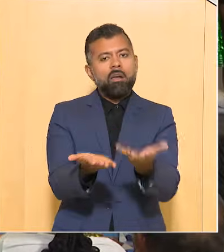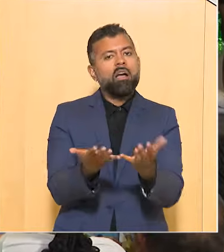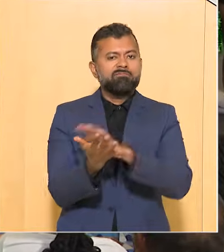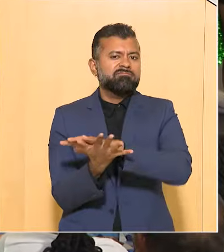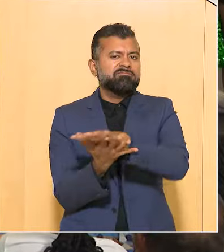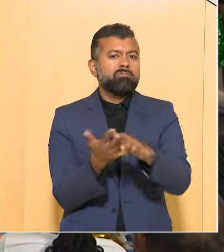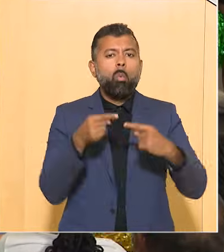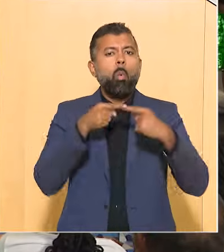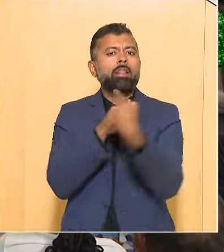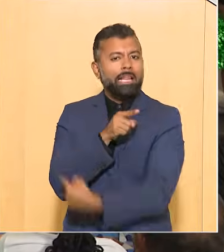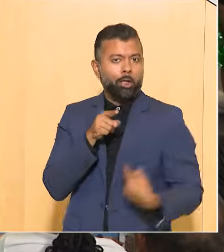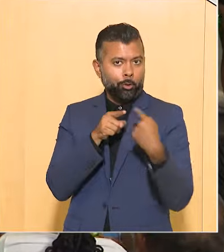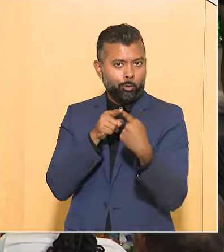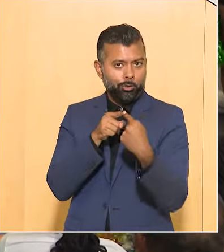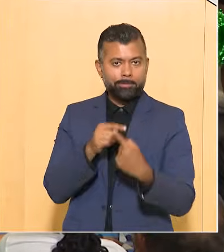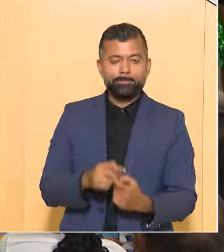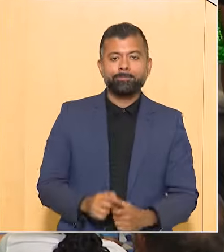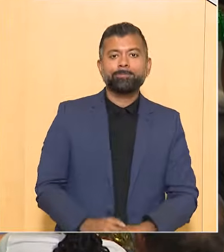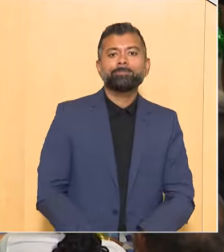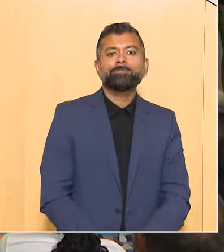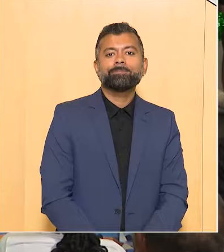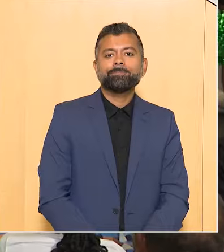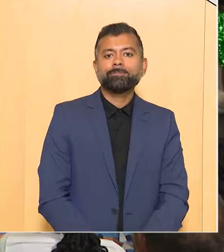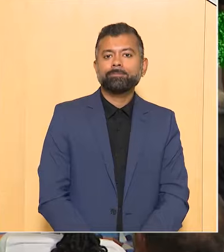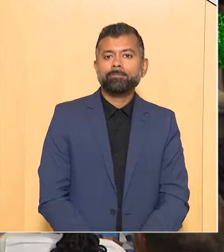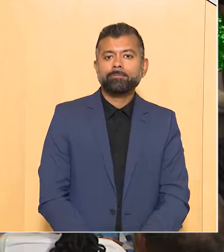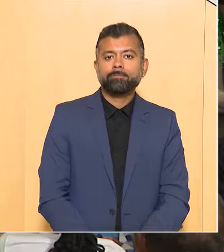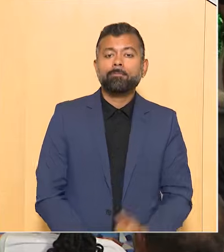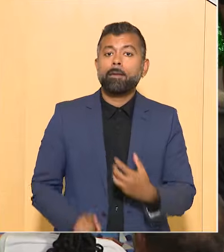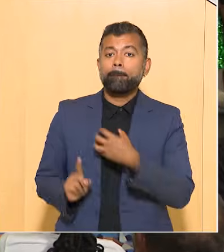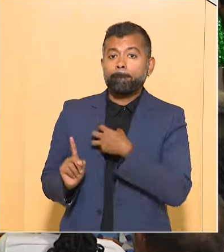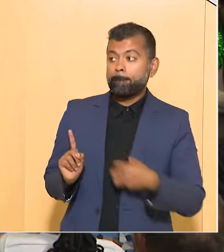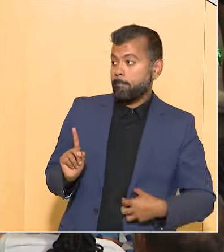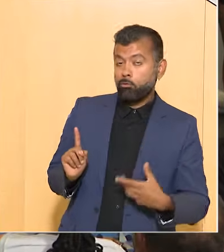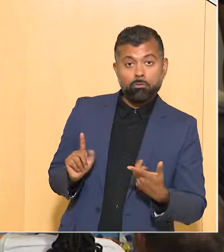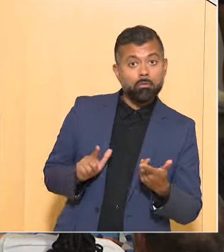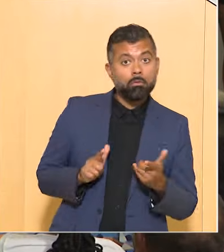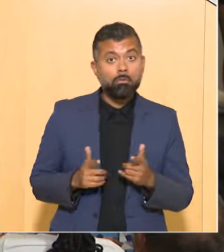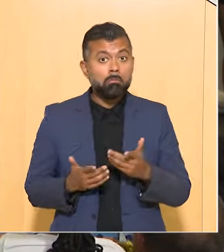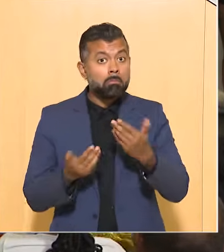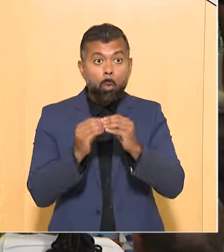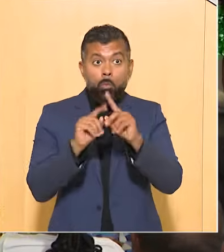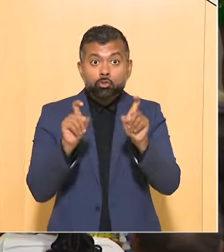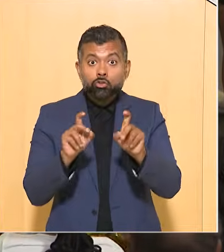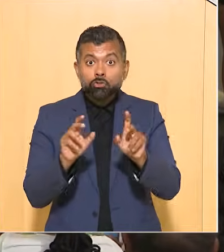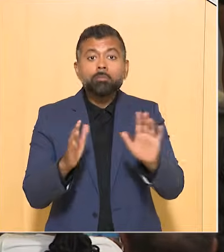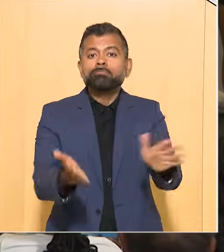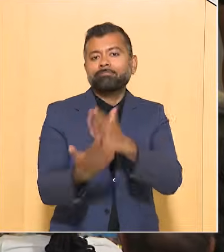Okay, any other questions? Okay, thank you, everybody.